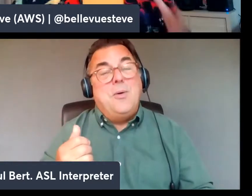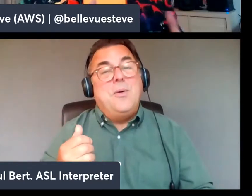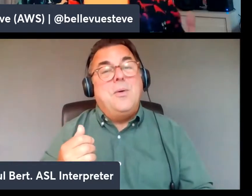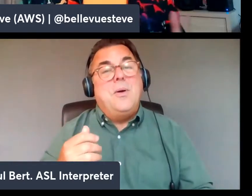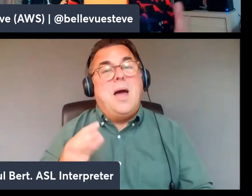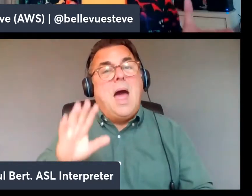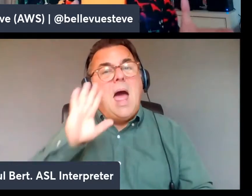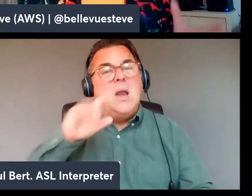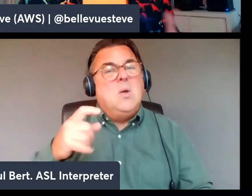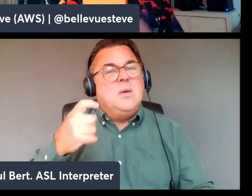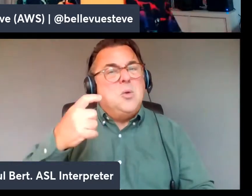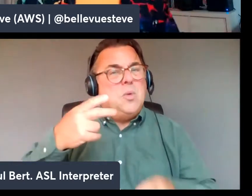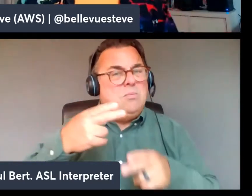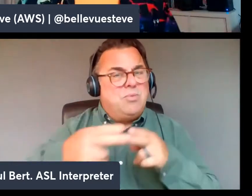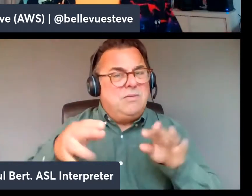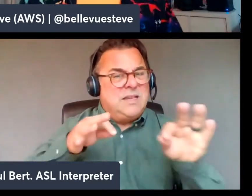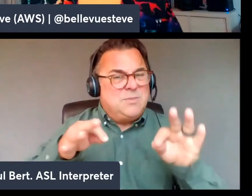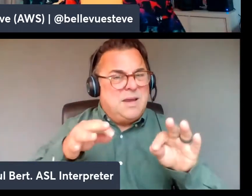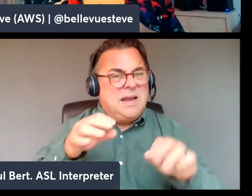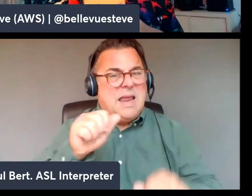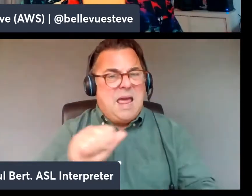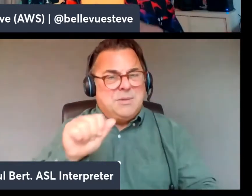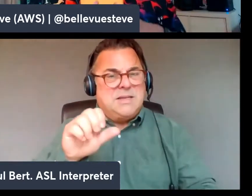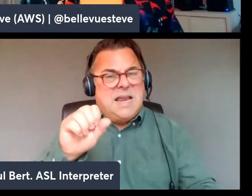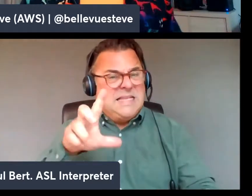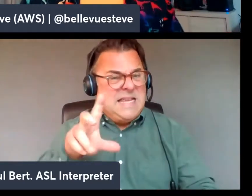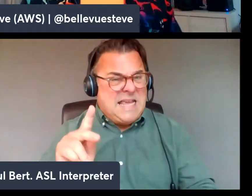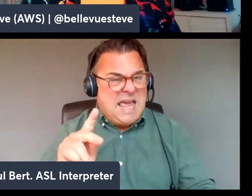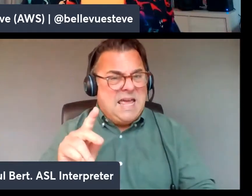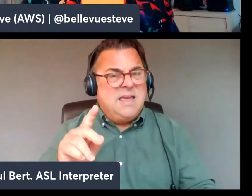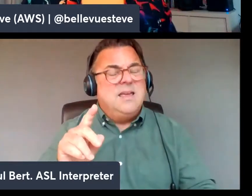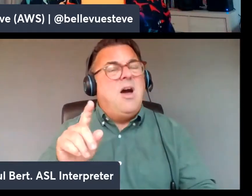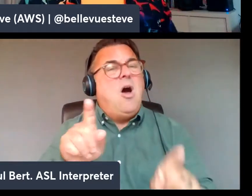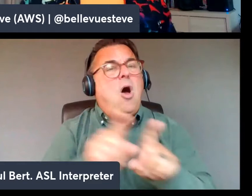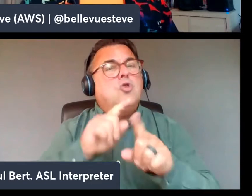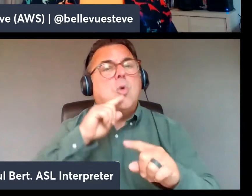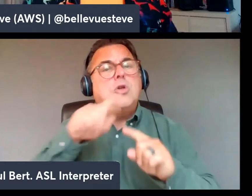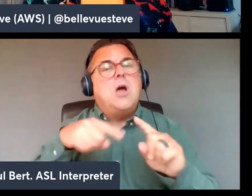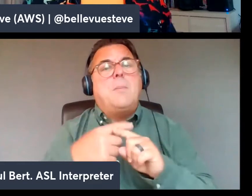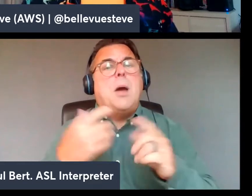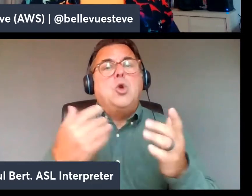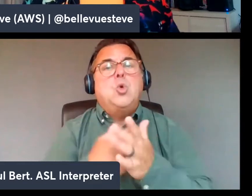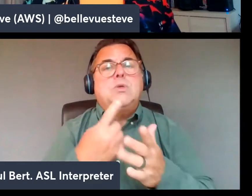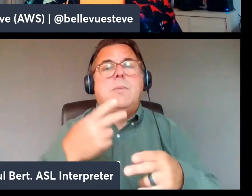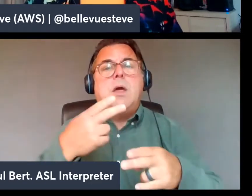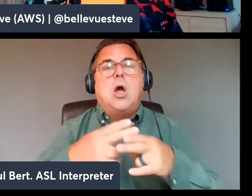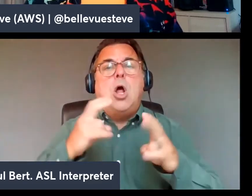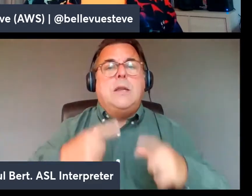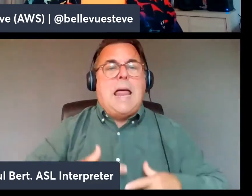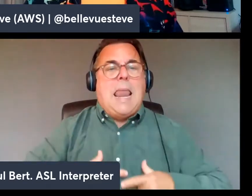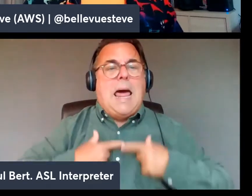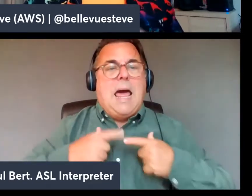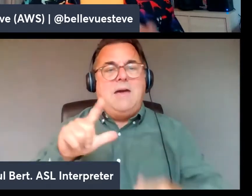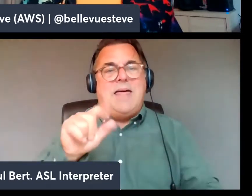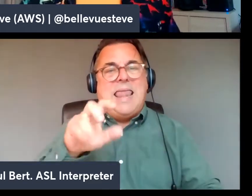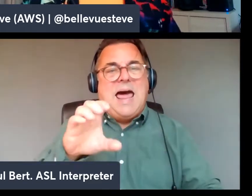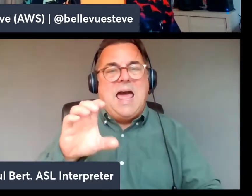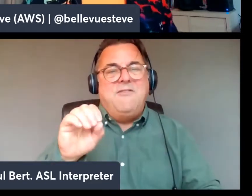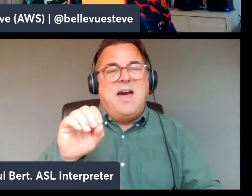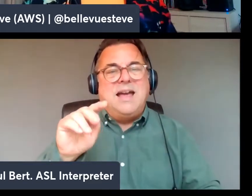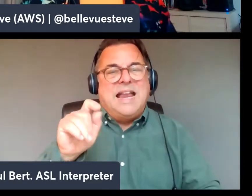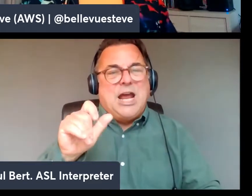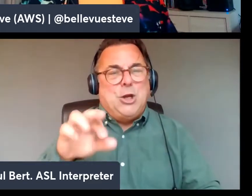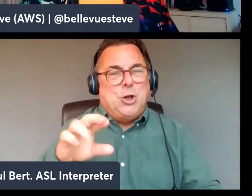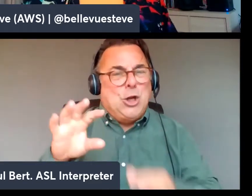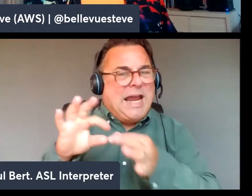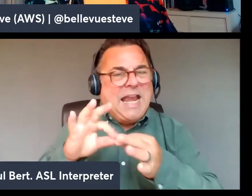that we briefly introduced the Amazon Chime SDK. And we're here specifically to talk about a new feature called the Live Connector. So can you tell us a little bit more